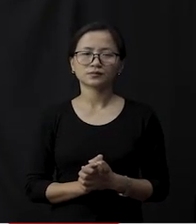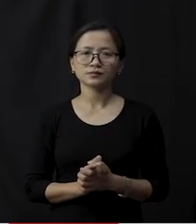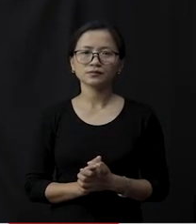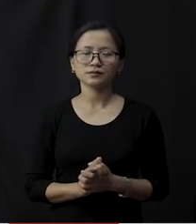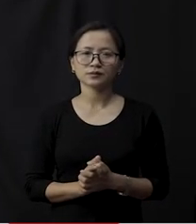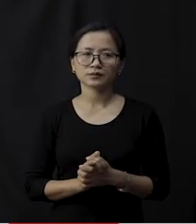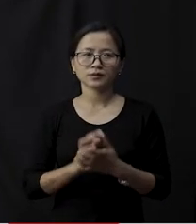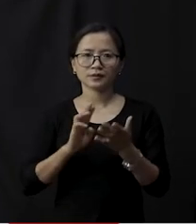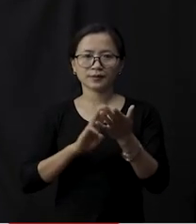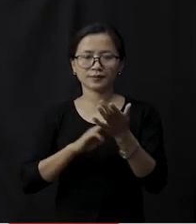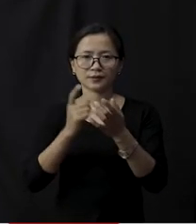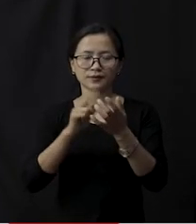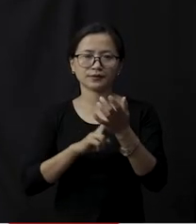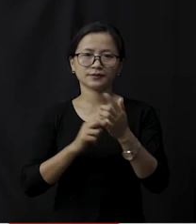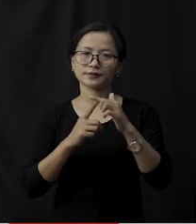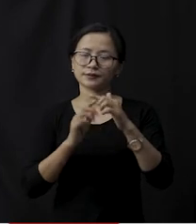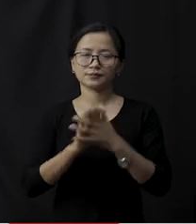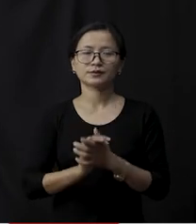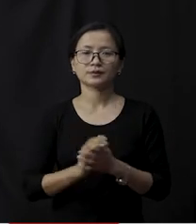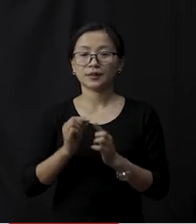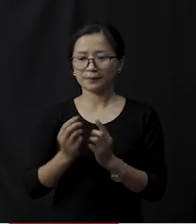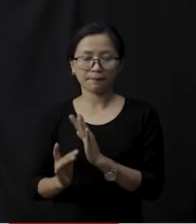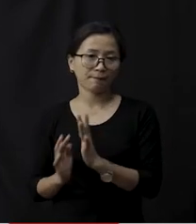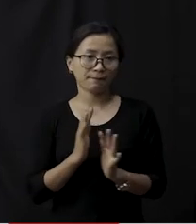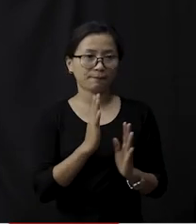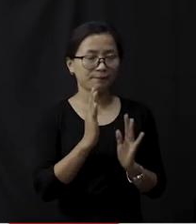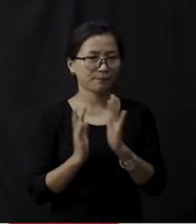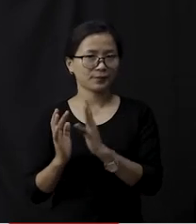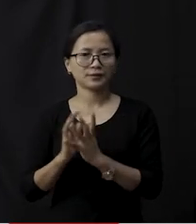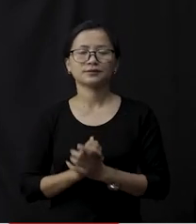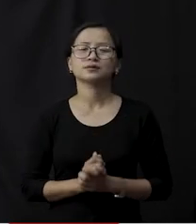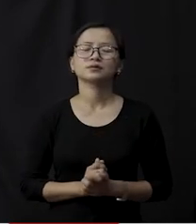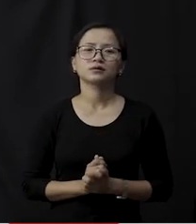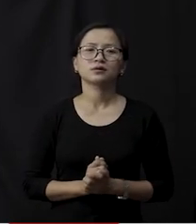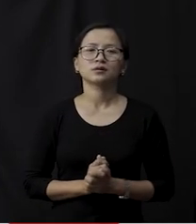is a mint plant, okay? Mint plant. M-I-N-T,